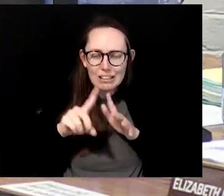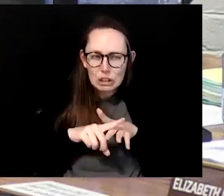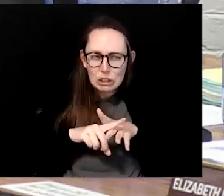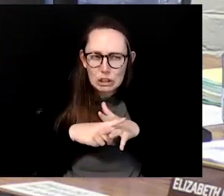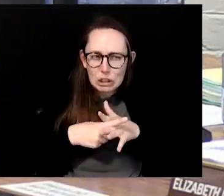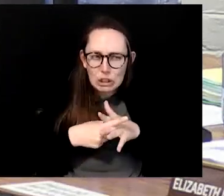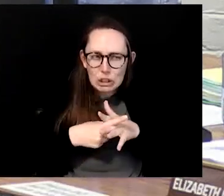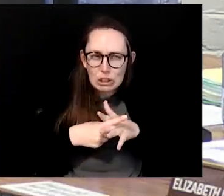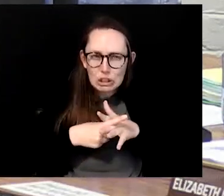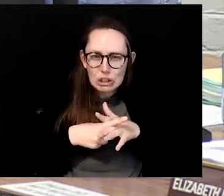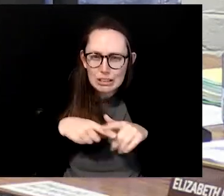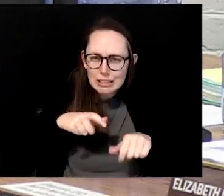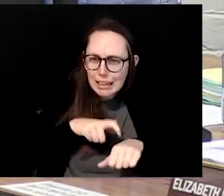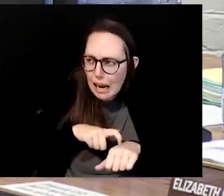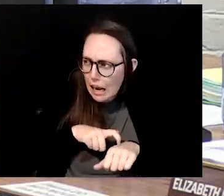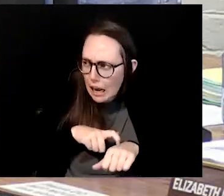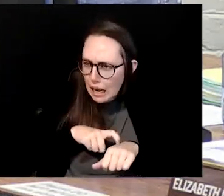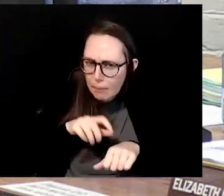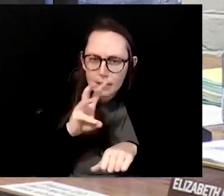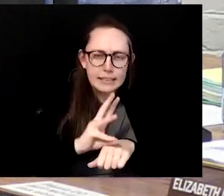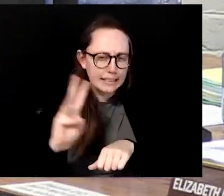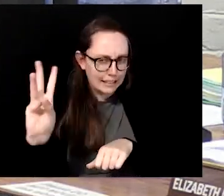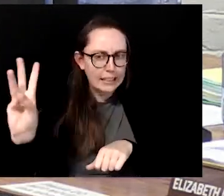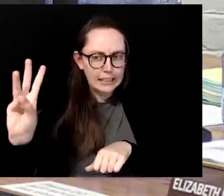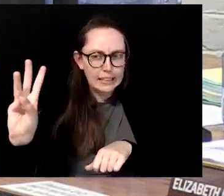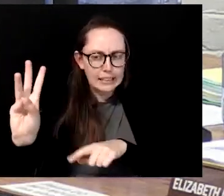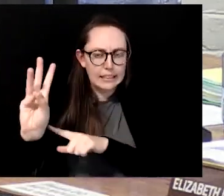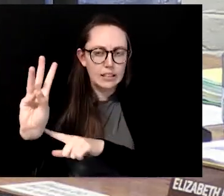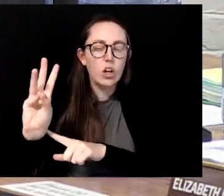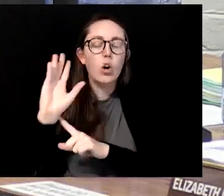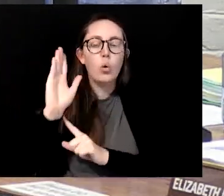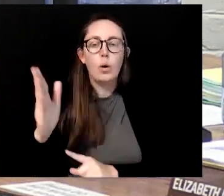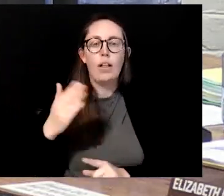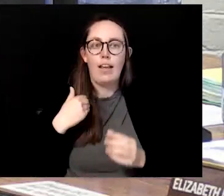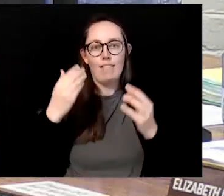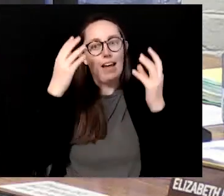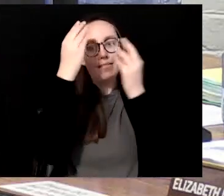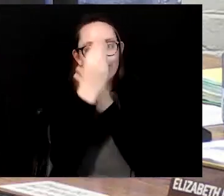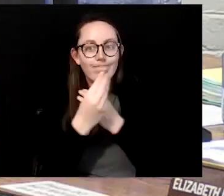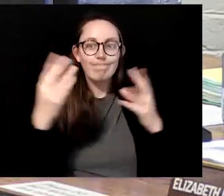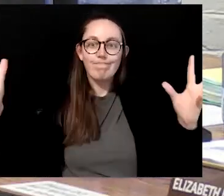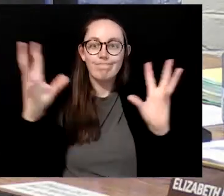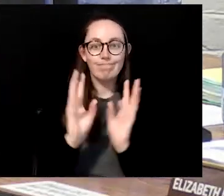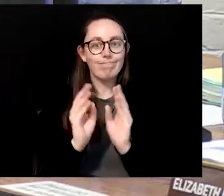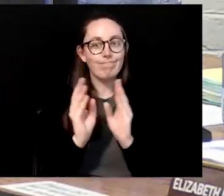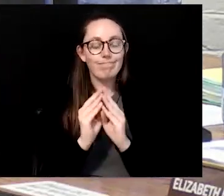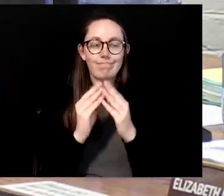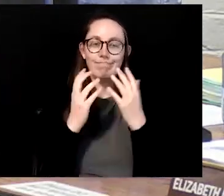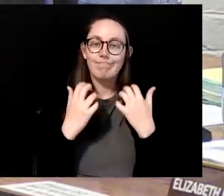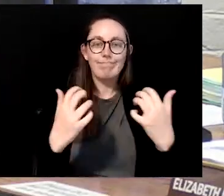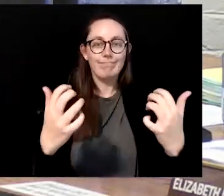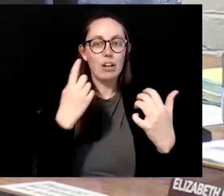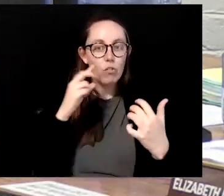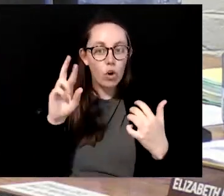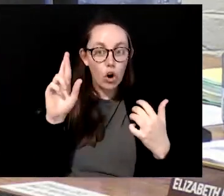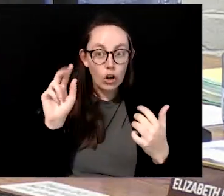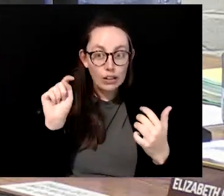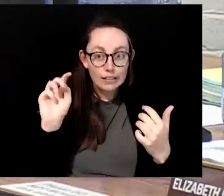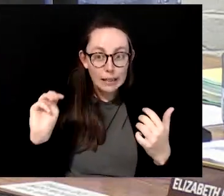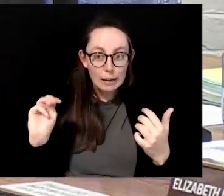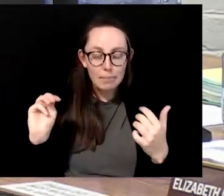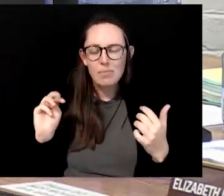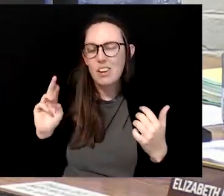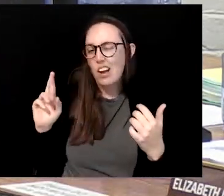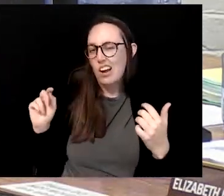six o'clock uh we'll we'll actually start the informational session for representative time meeting which is going to be on Saturday um